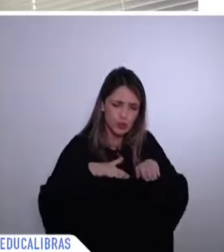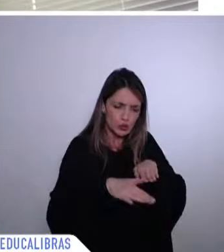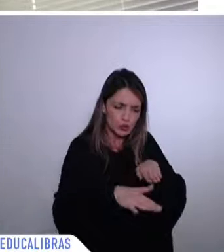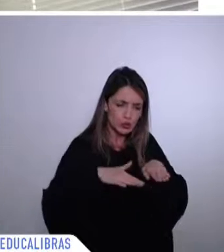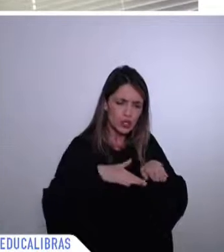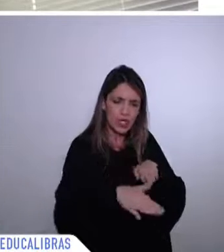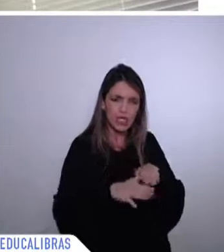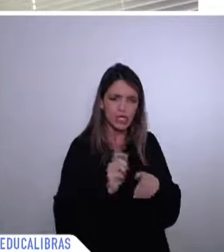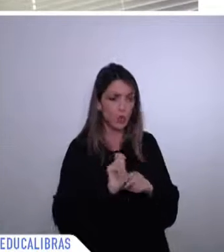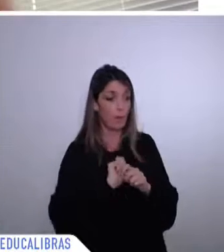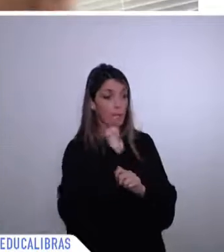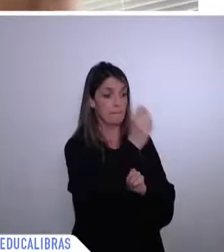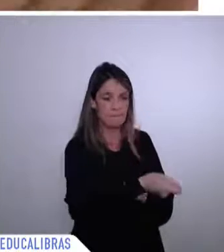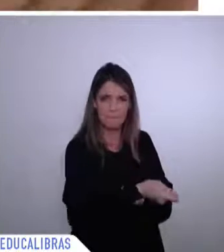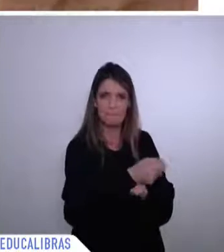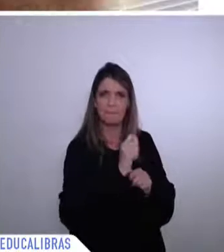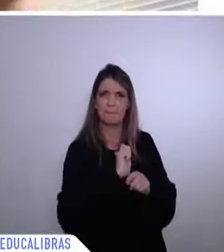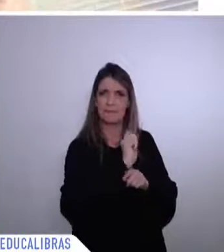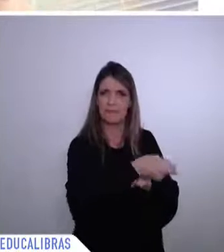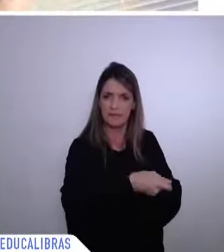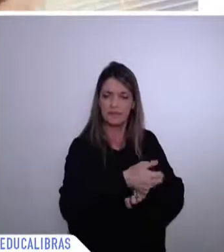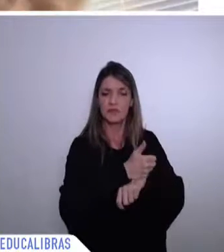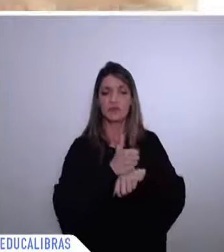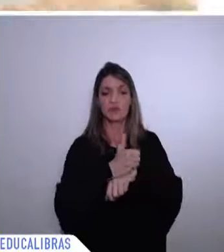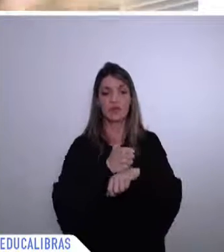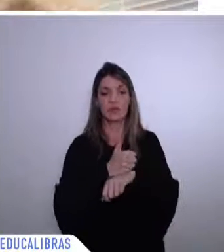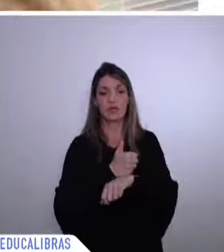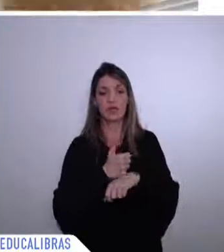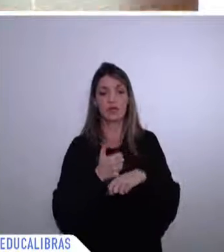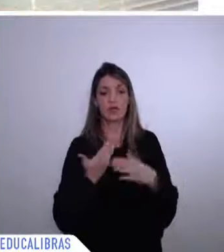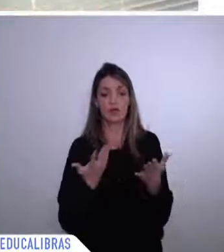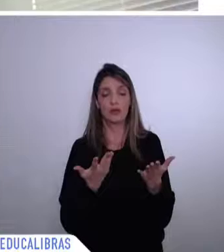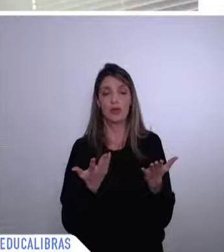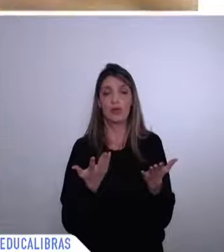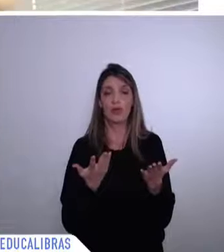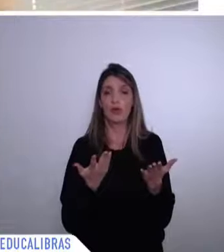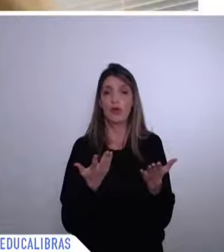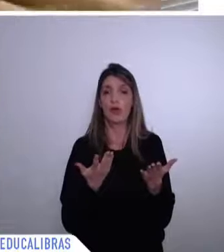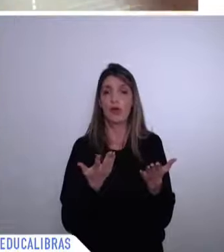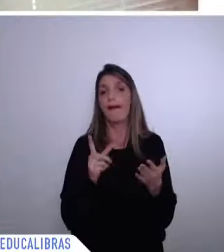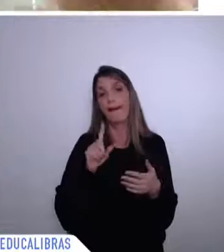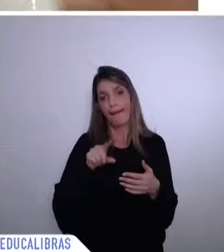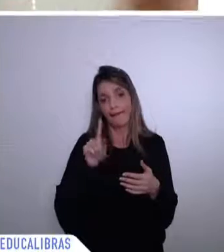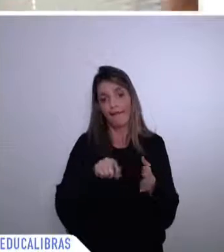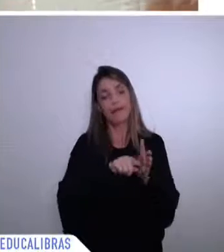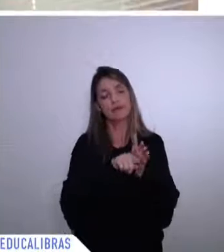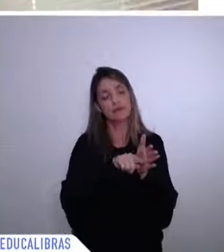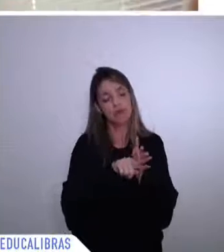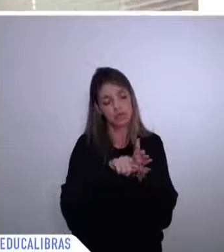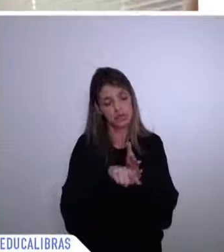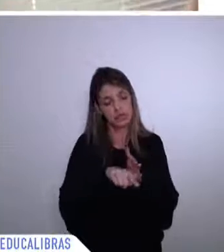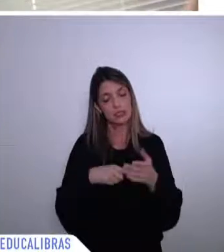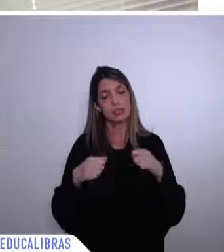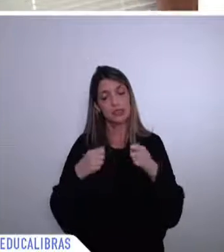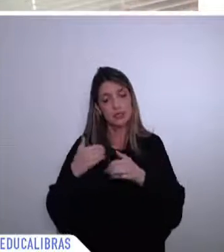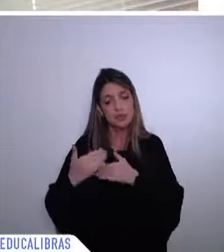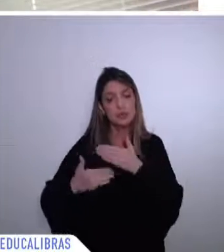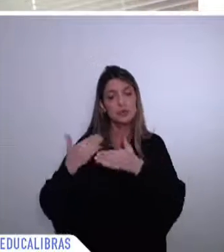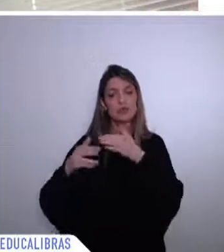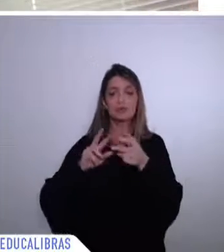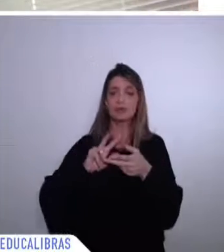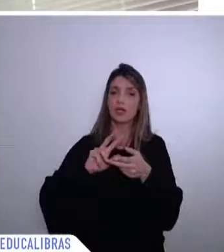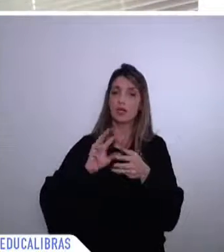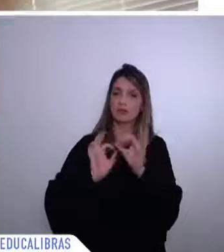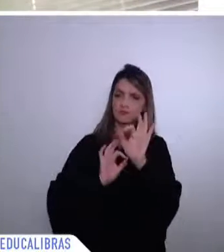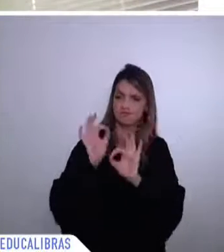fishermen and seamstresses, are basically an object of study